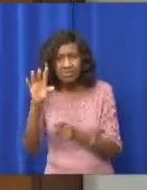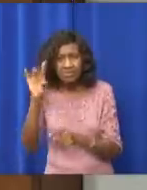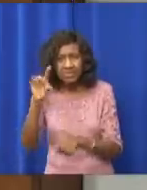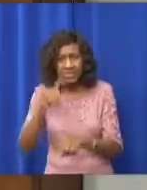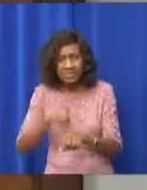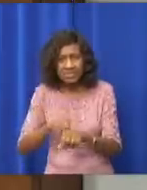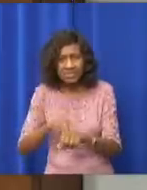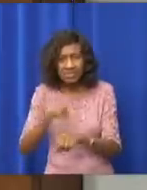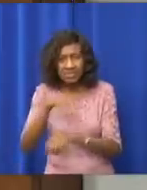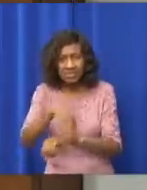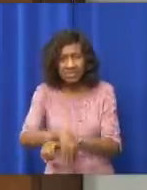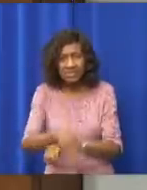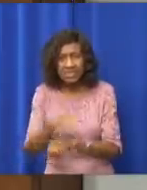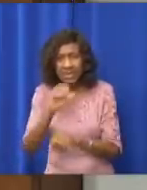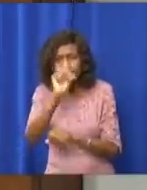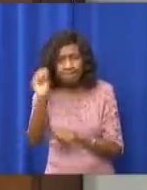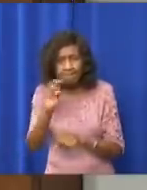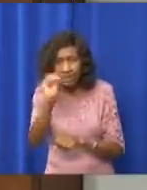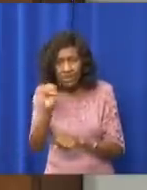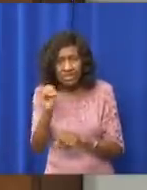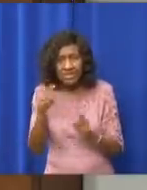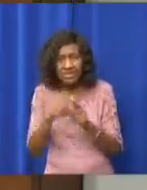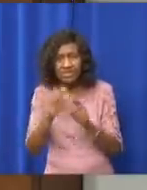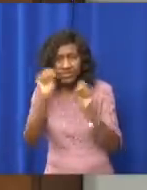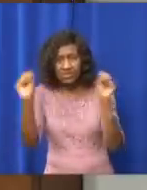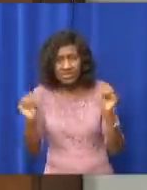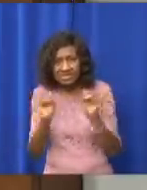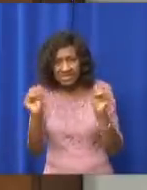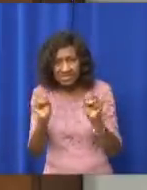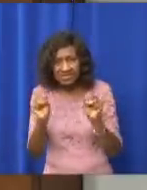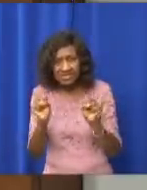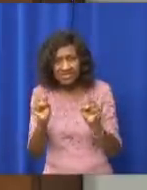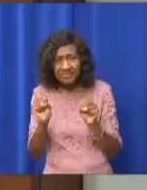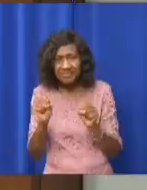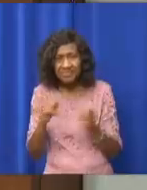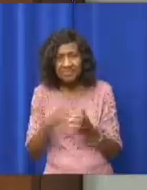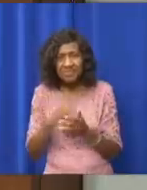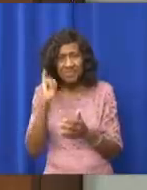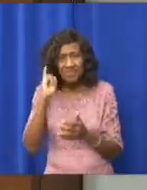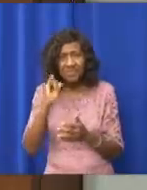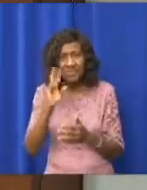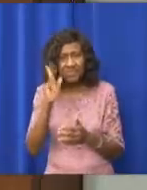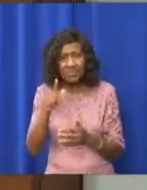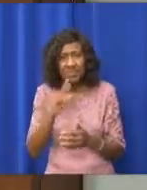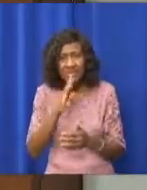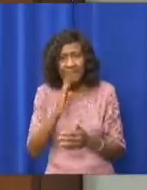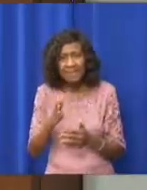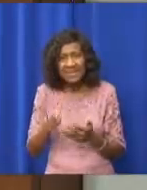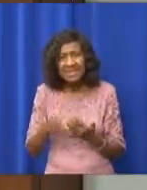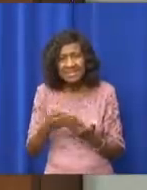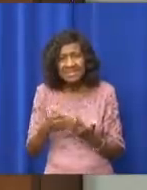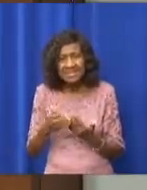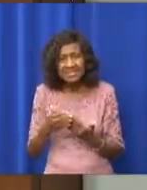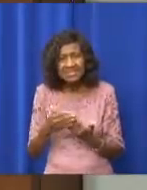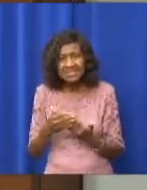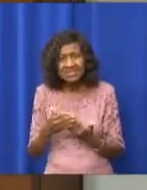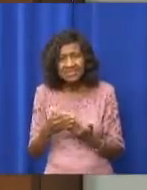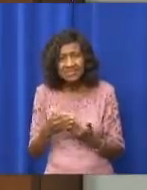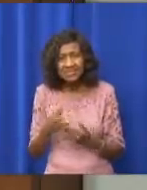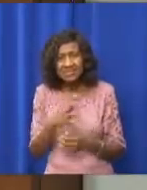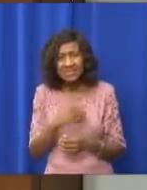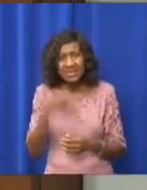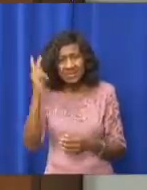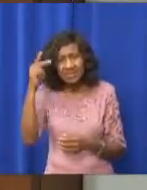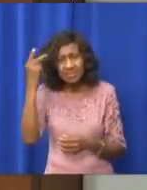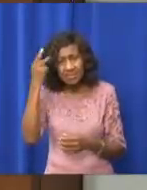to Saturday. The new regulations will significantly ease existing shelter-in-place or soft curfew restrictions, and the Premier